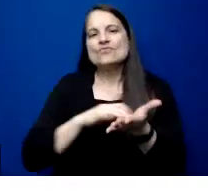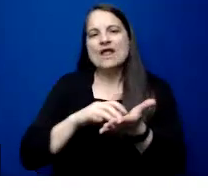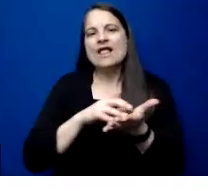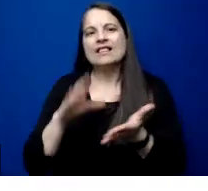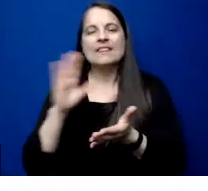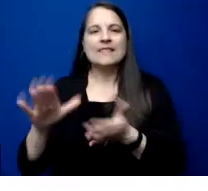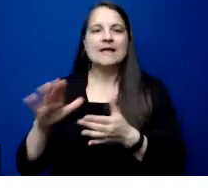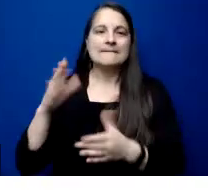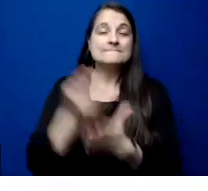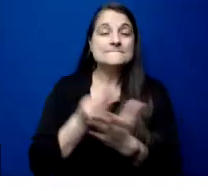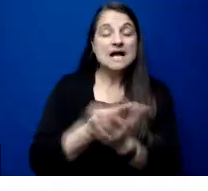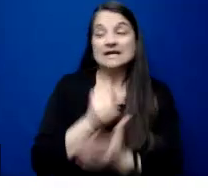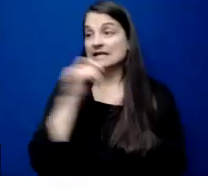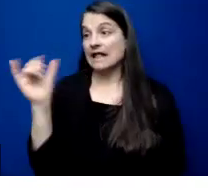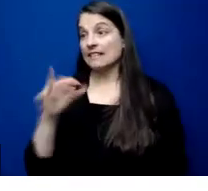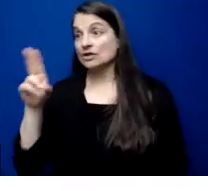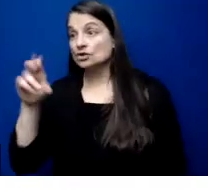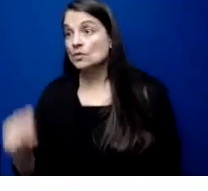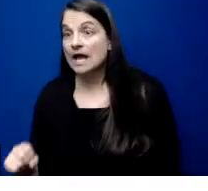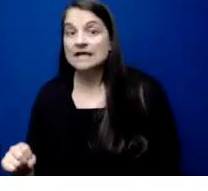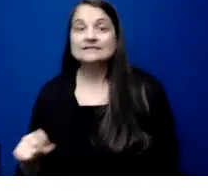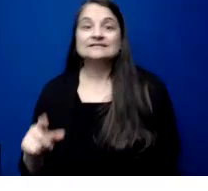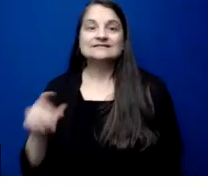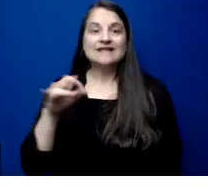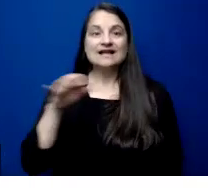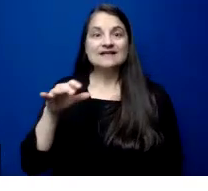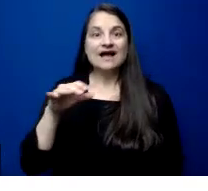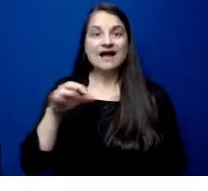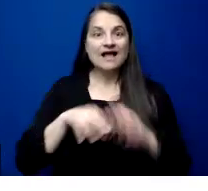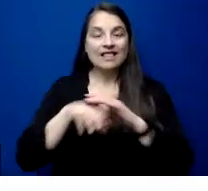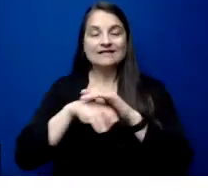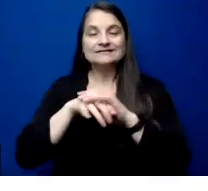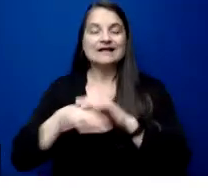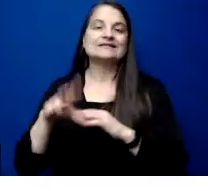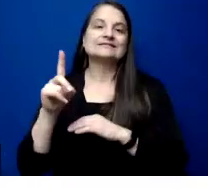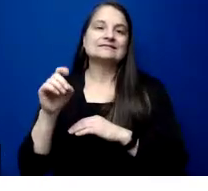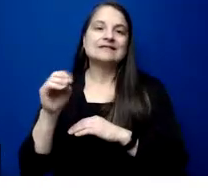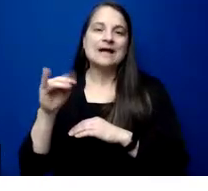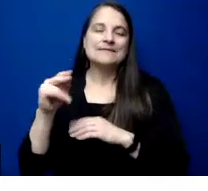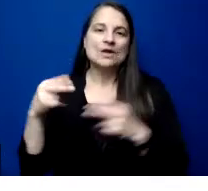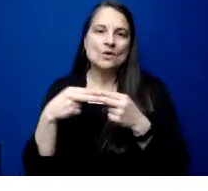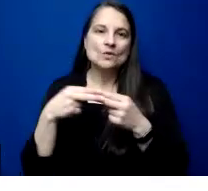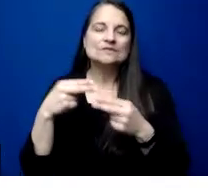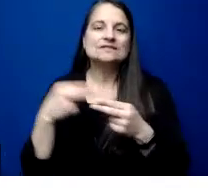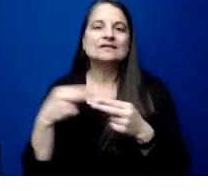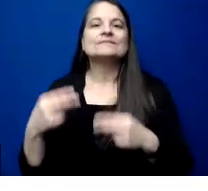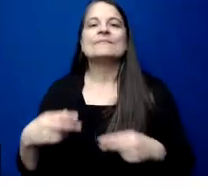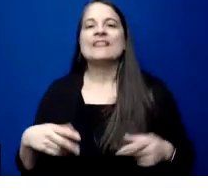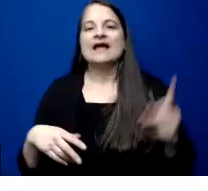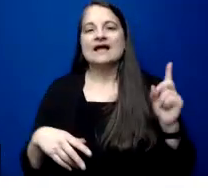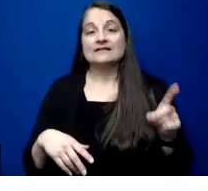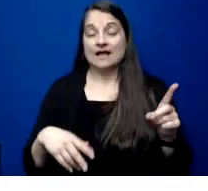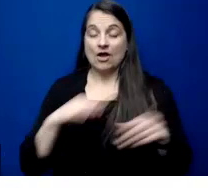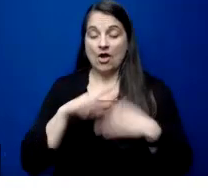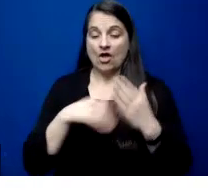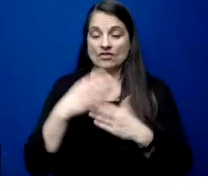braille playing cards, tactile dominoes. Someone even brailled all the Cards Against Humanity. I cannot read that on camera.